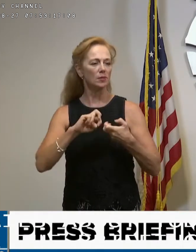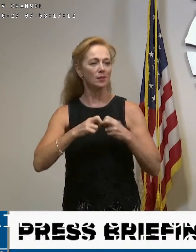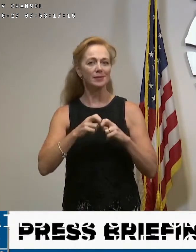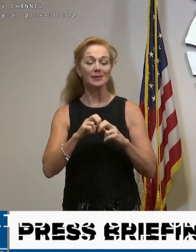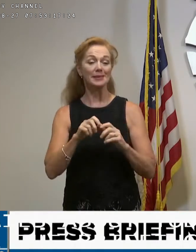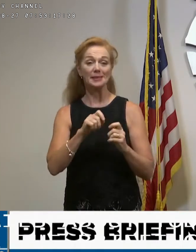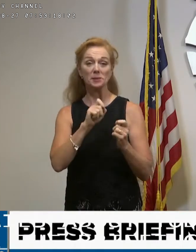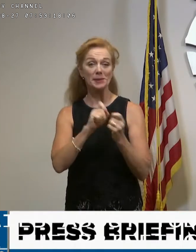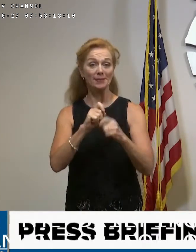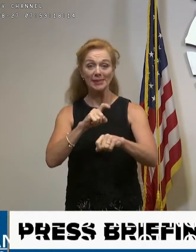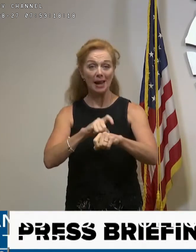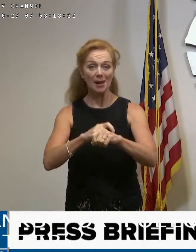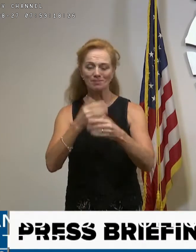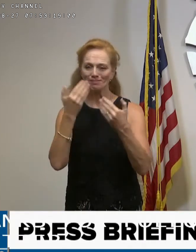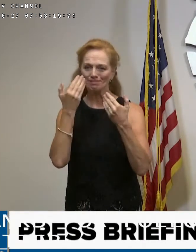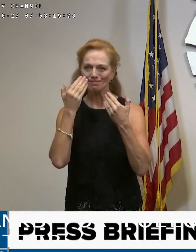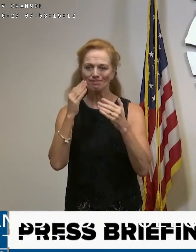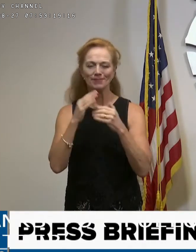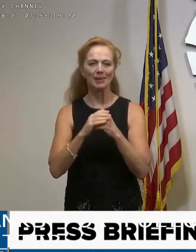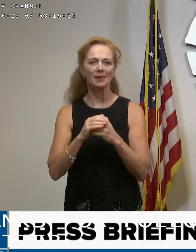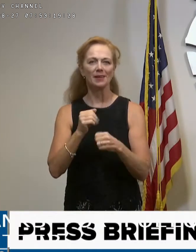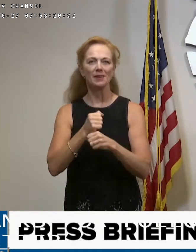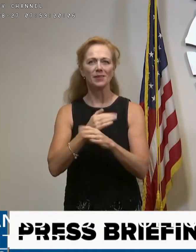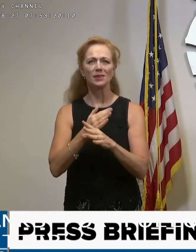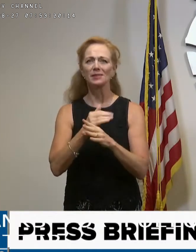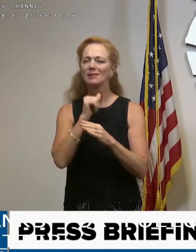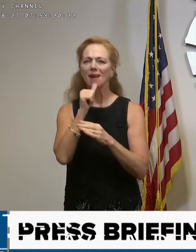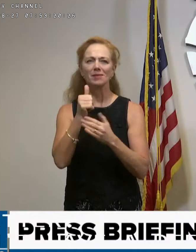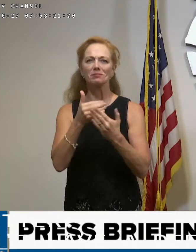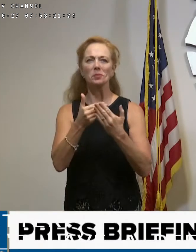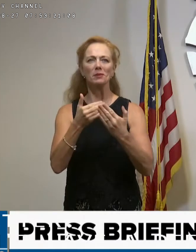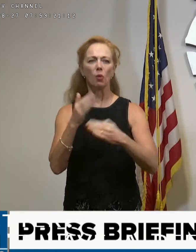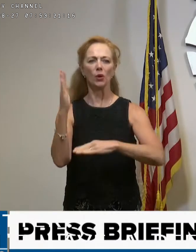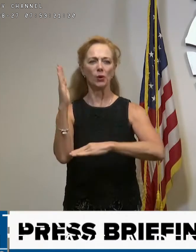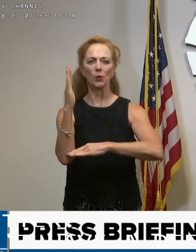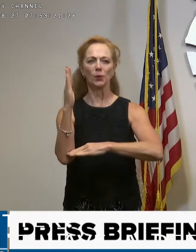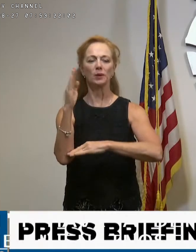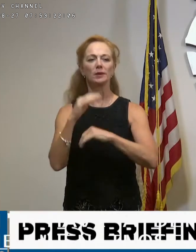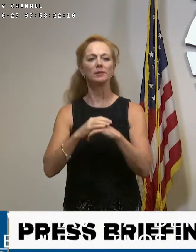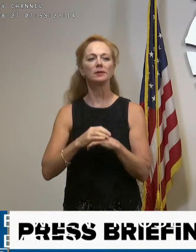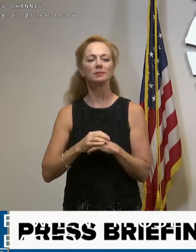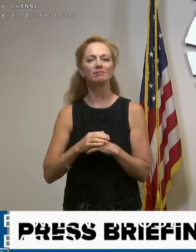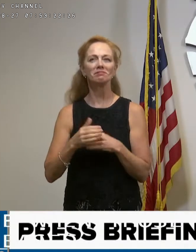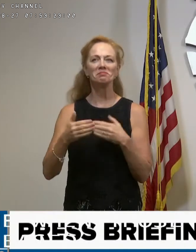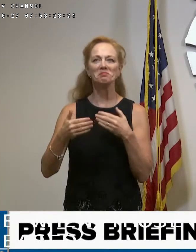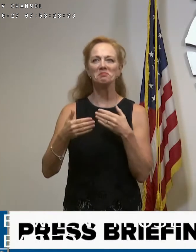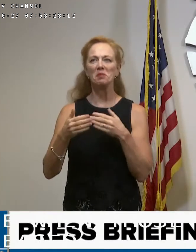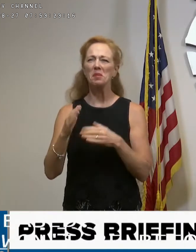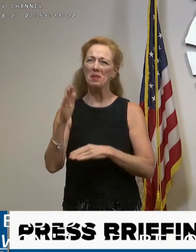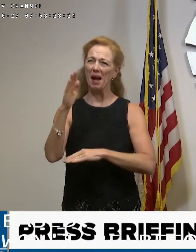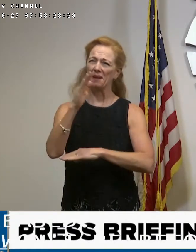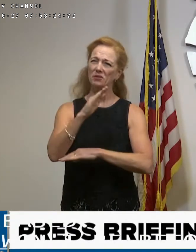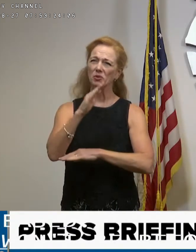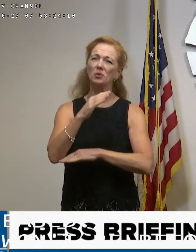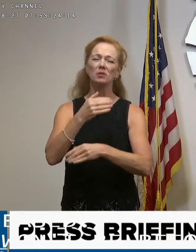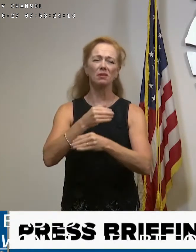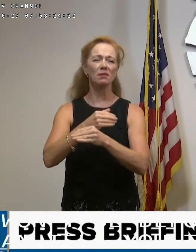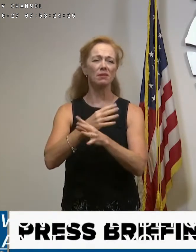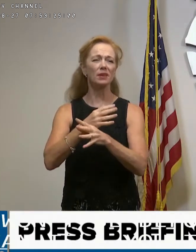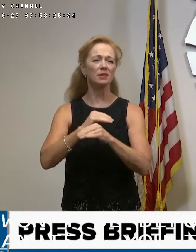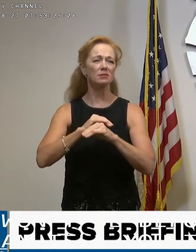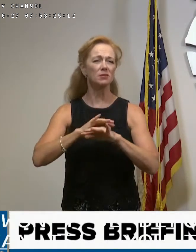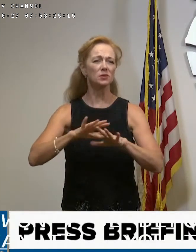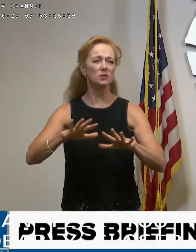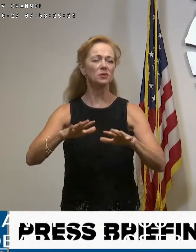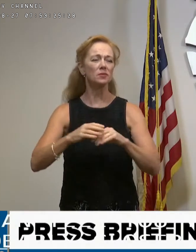definitive timeline on when those videos will be released. It won't be before noon, though, I can tell you that. Probably closer to the middle of the afternoon